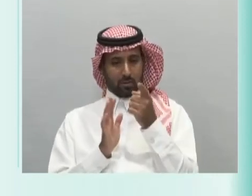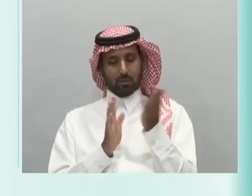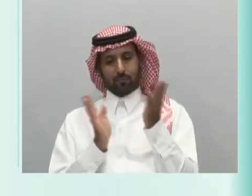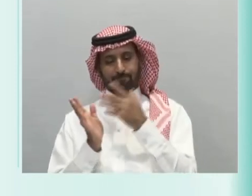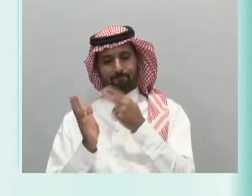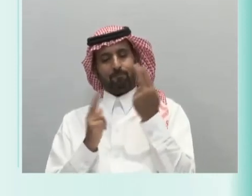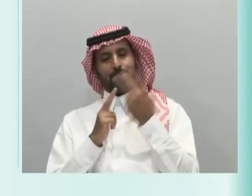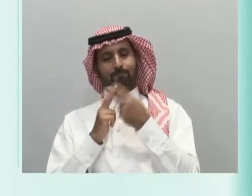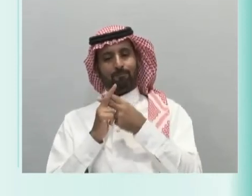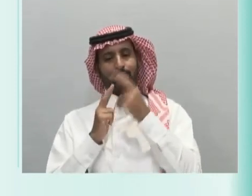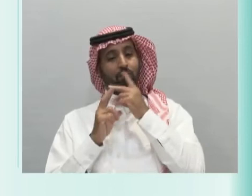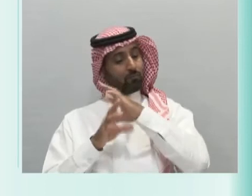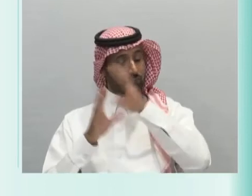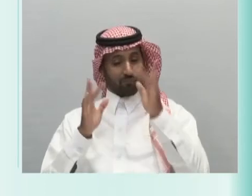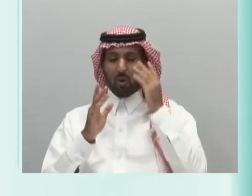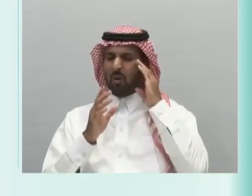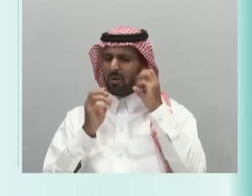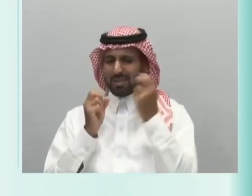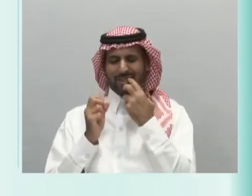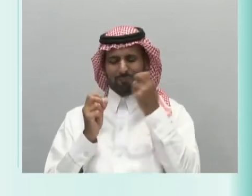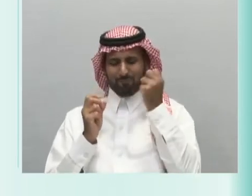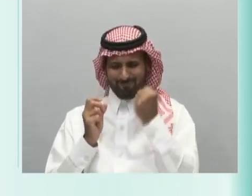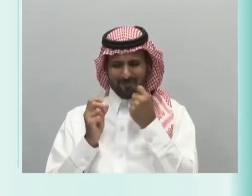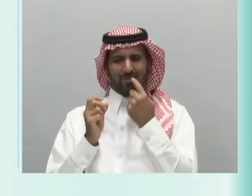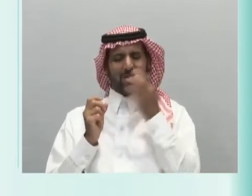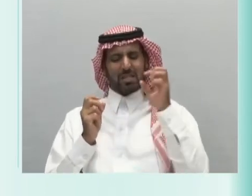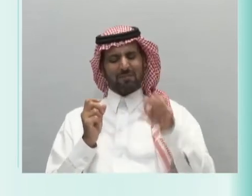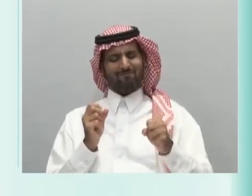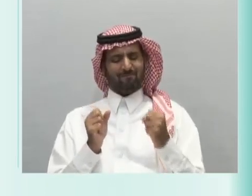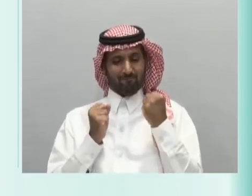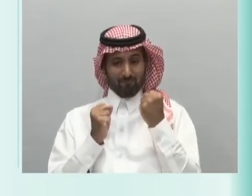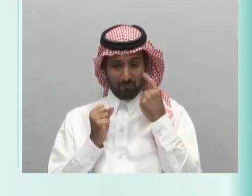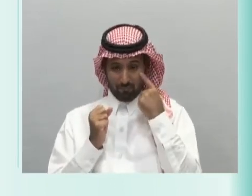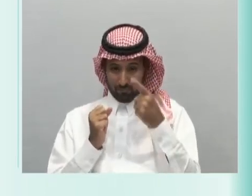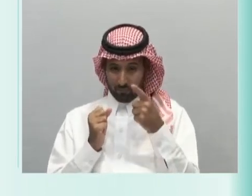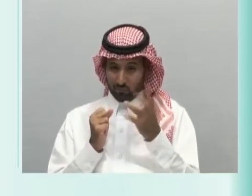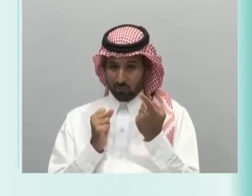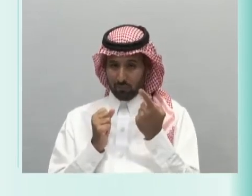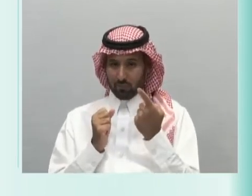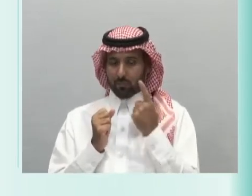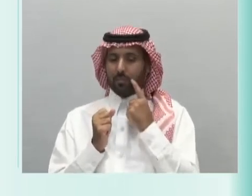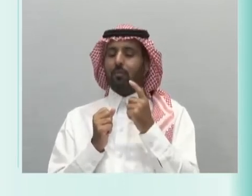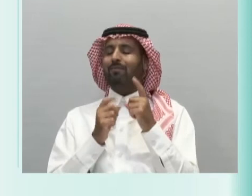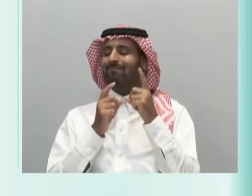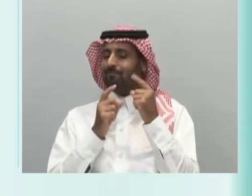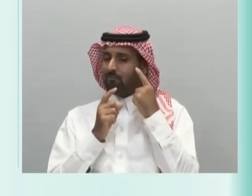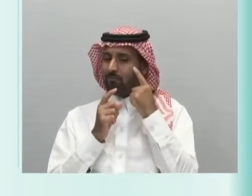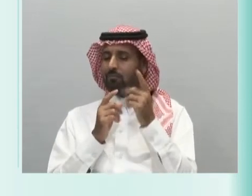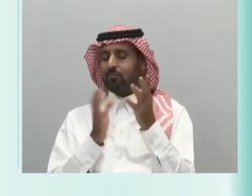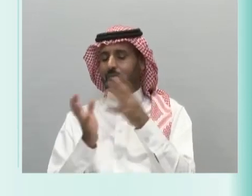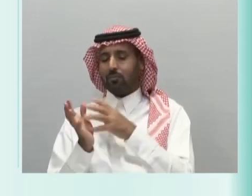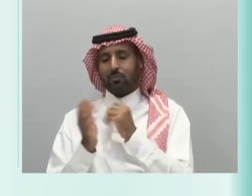has rooms made of snow? These rooms are made of snow. What are they? The Kakalutanian